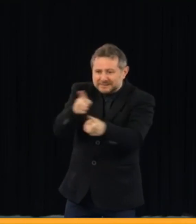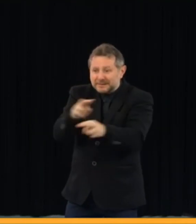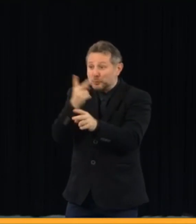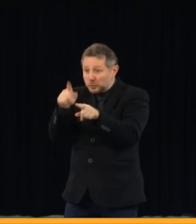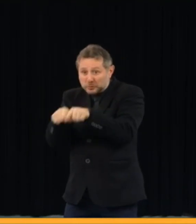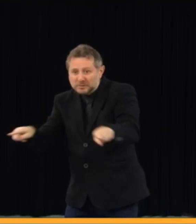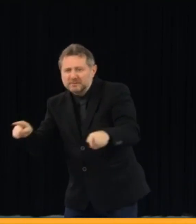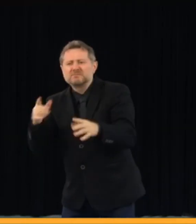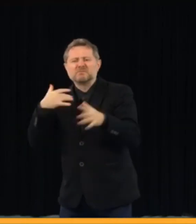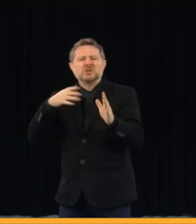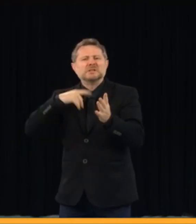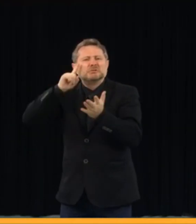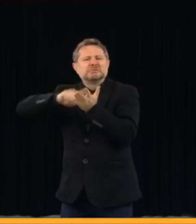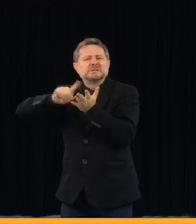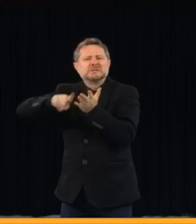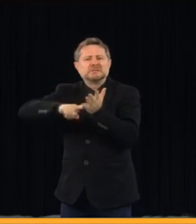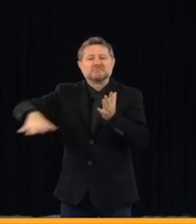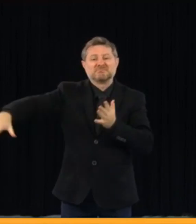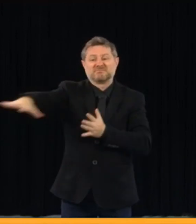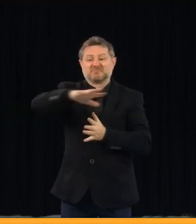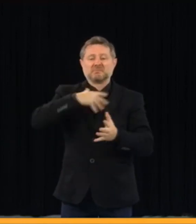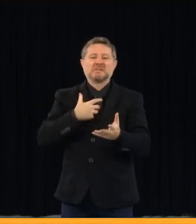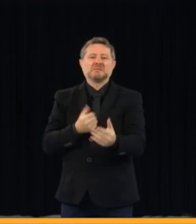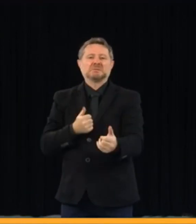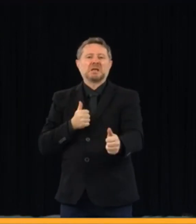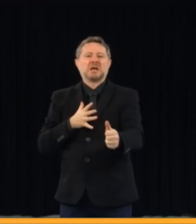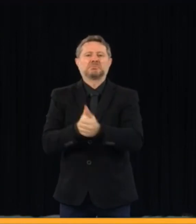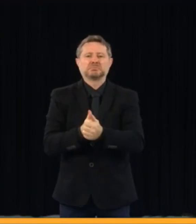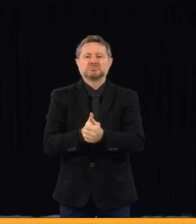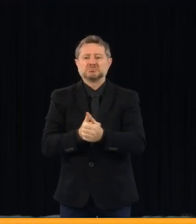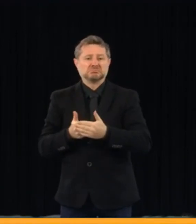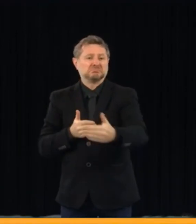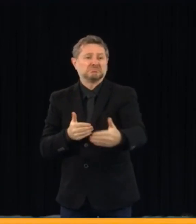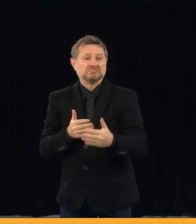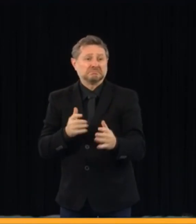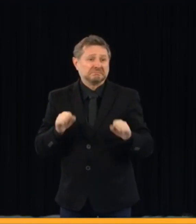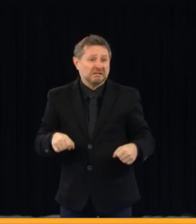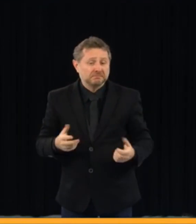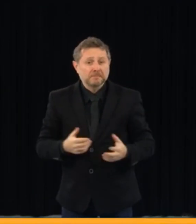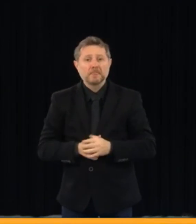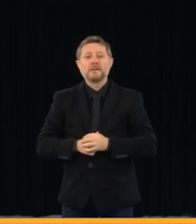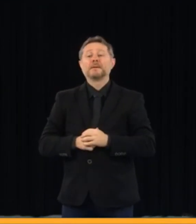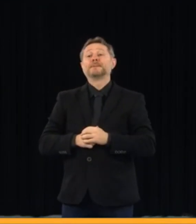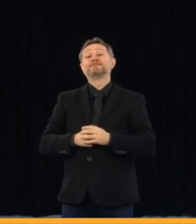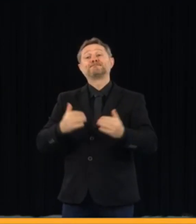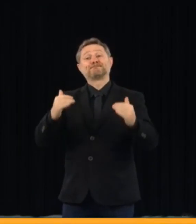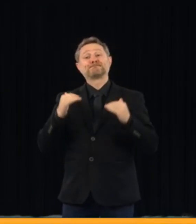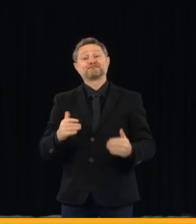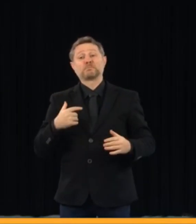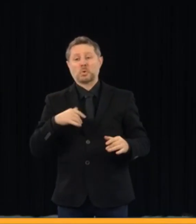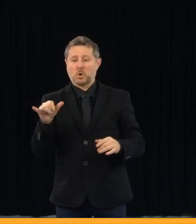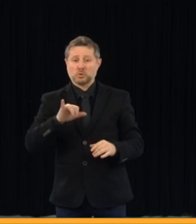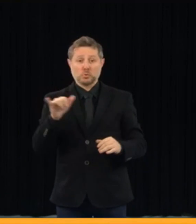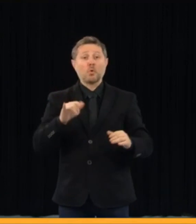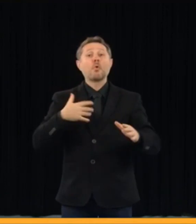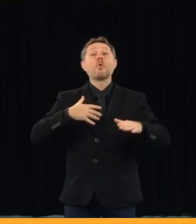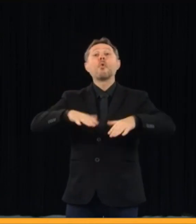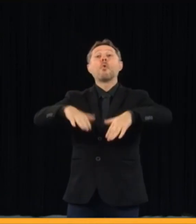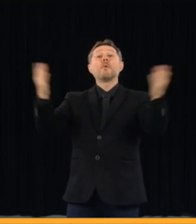done. That I can promise you. We're also going to open the healthcare